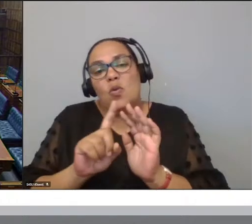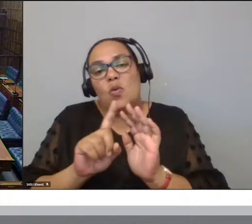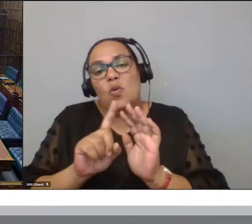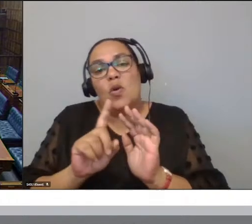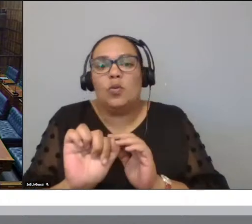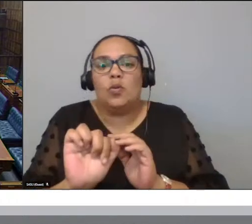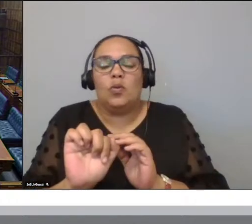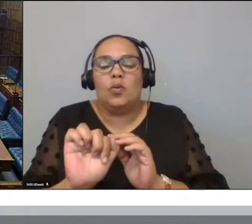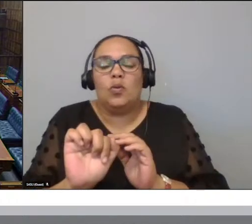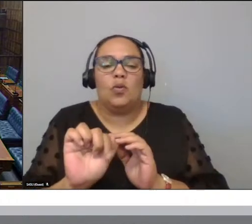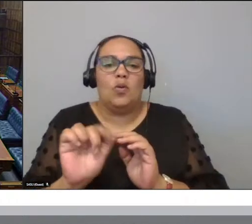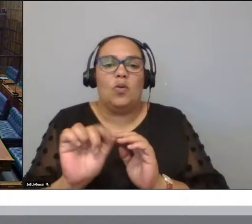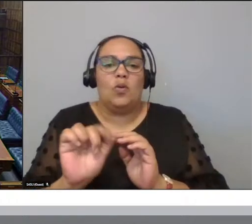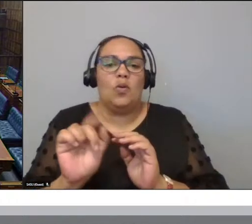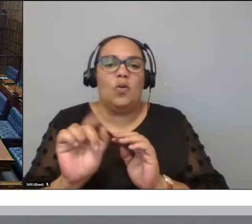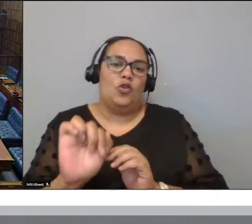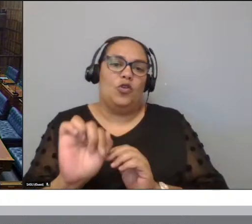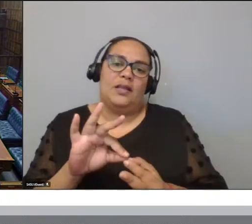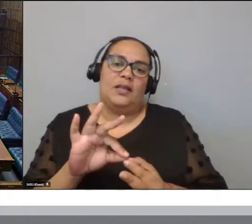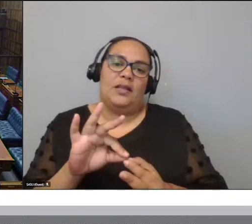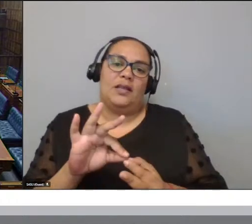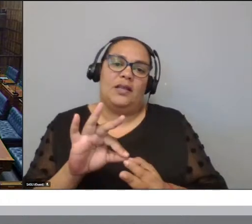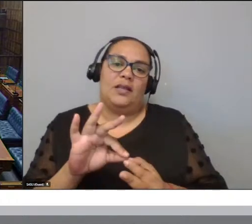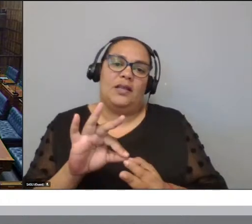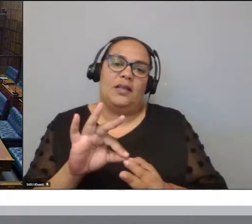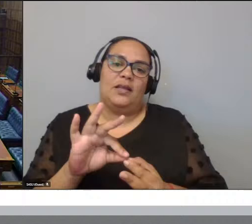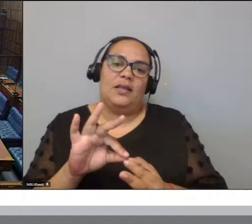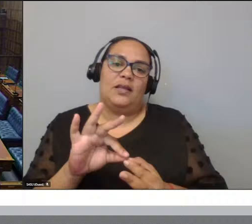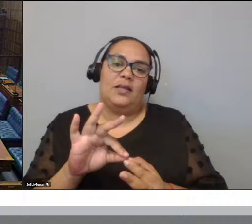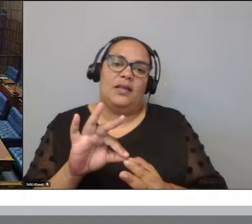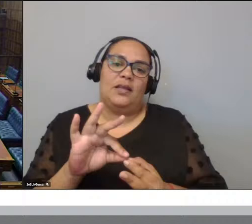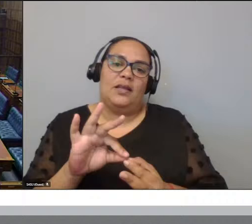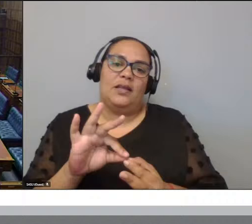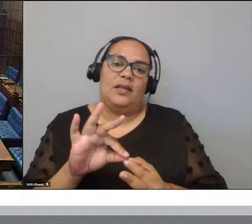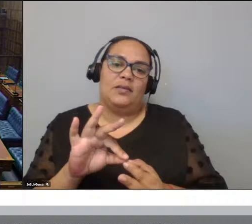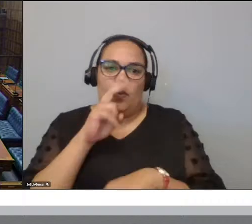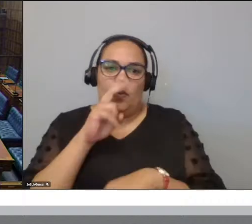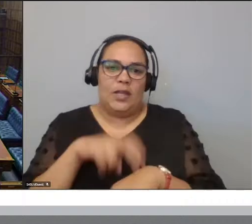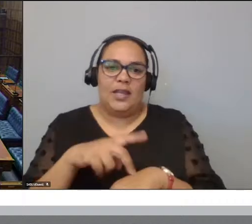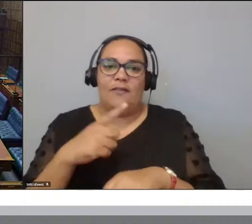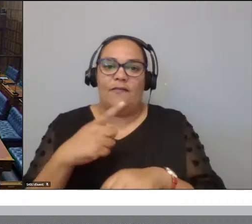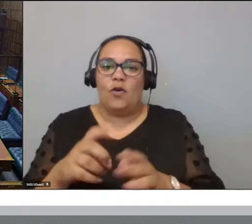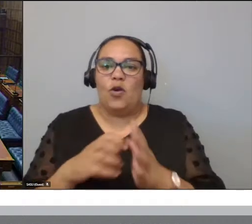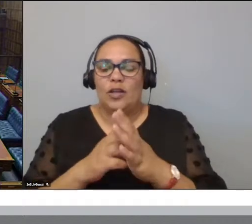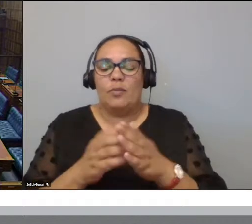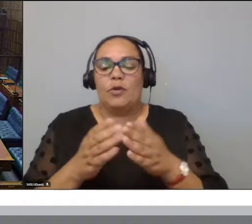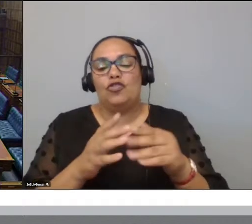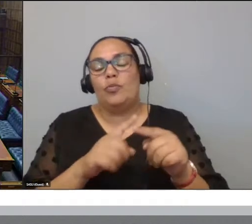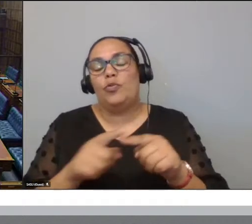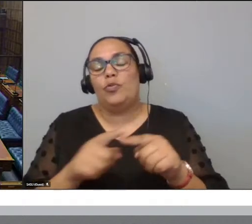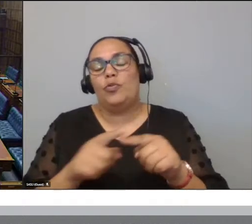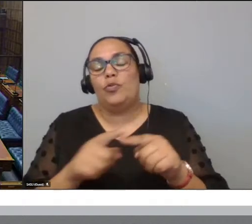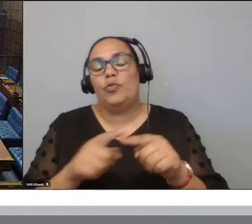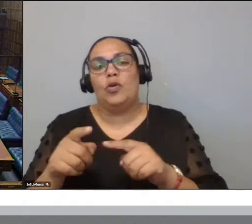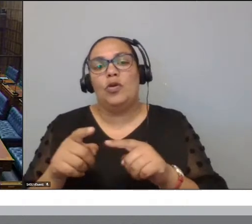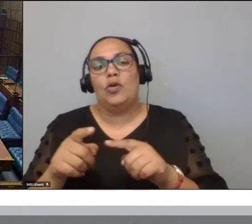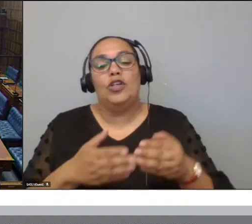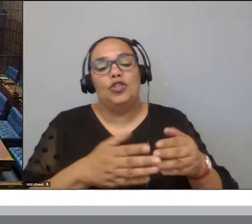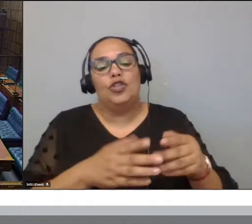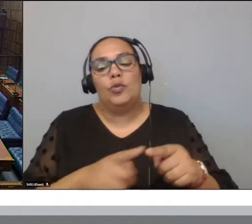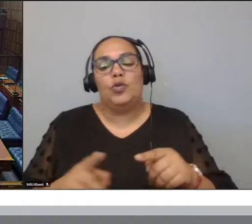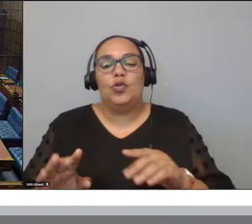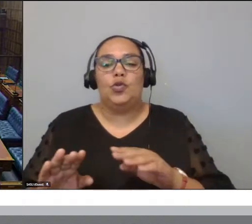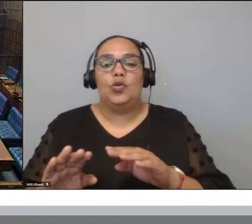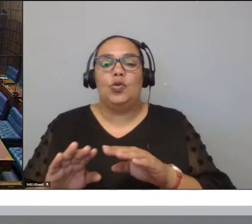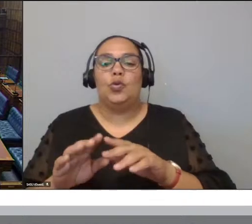what is the specific piece of infrastructure that we need for example ship to sh Ukraine um what is the